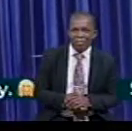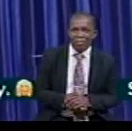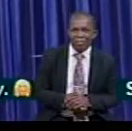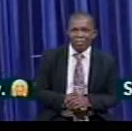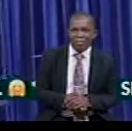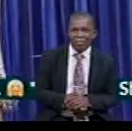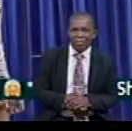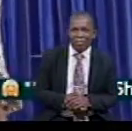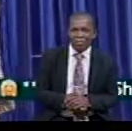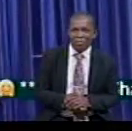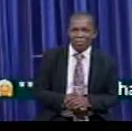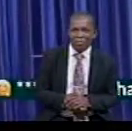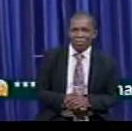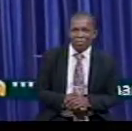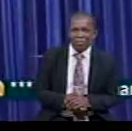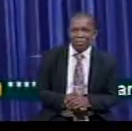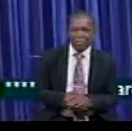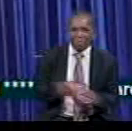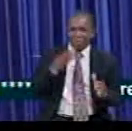Praise the Lord.